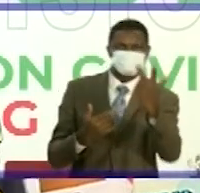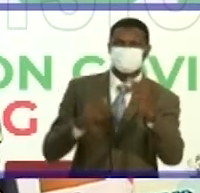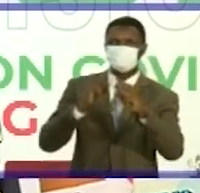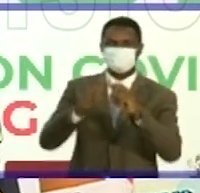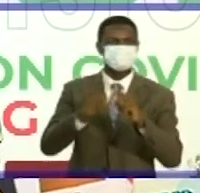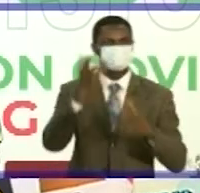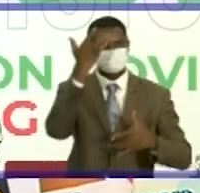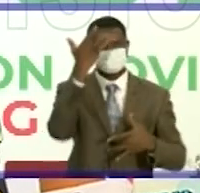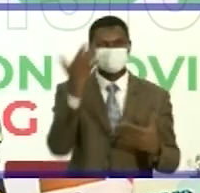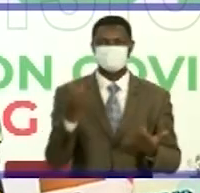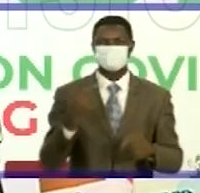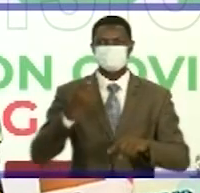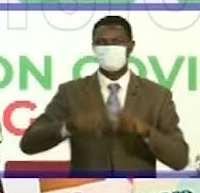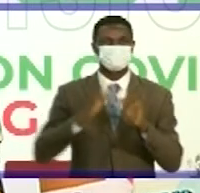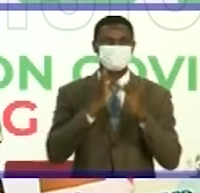that now